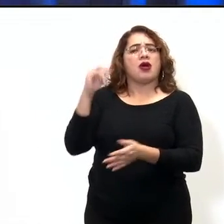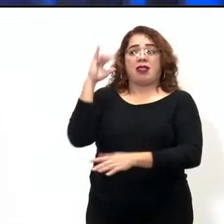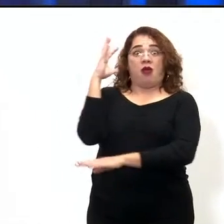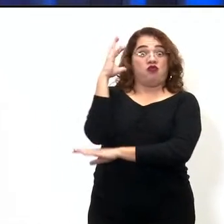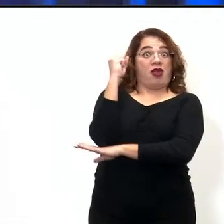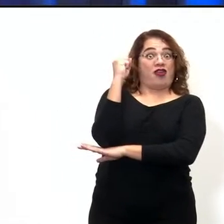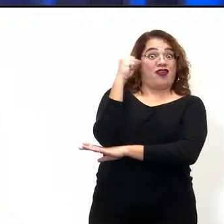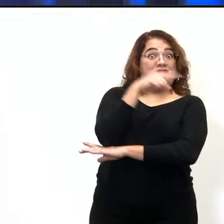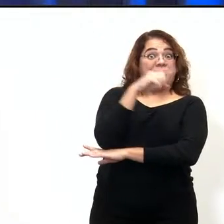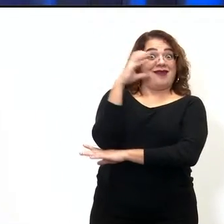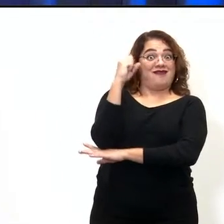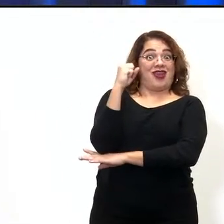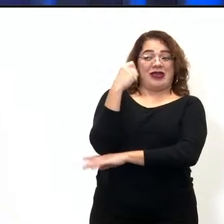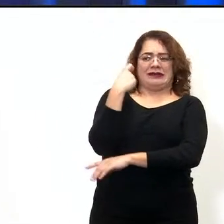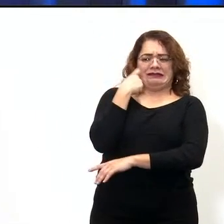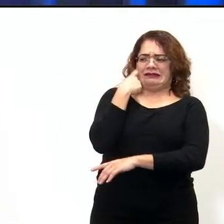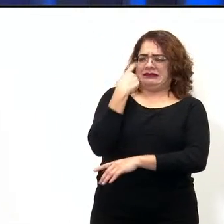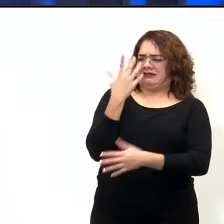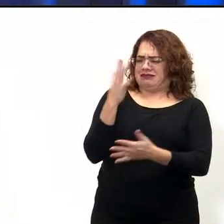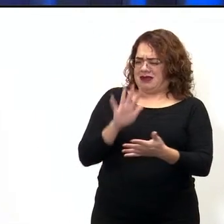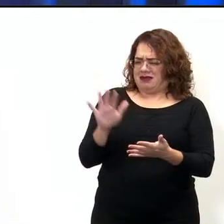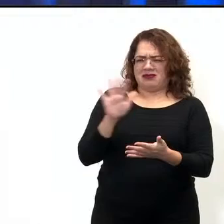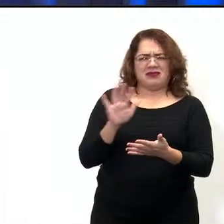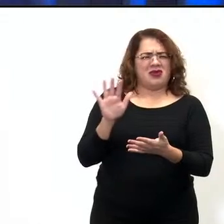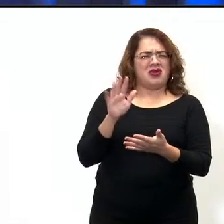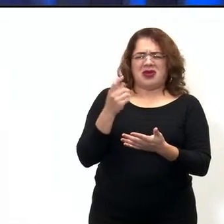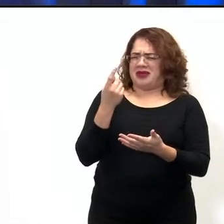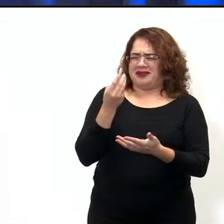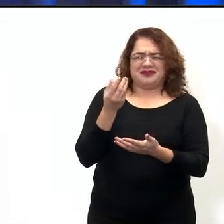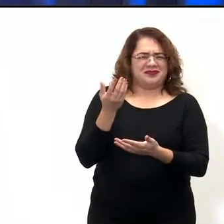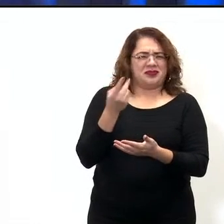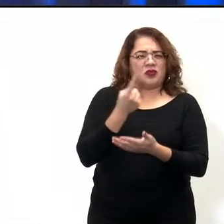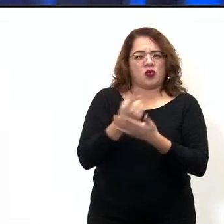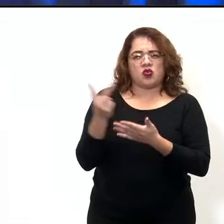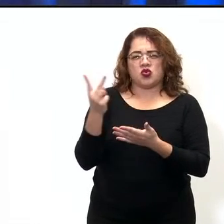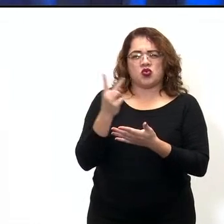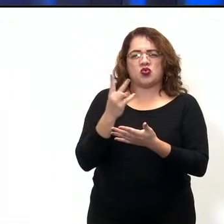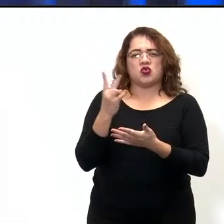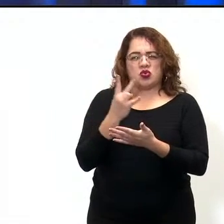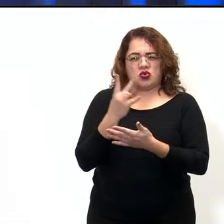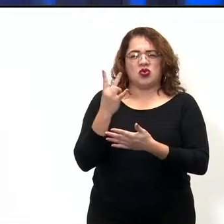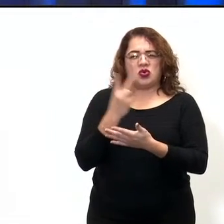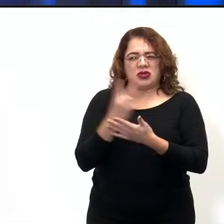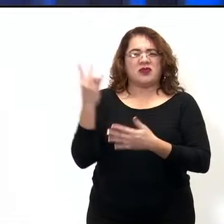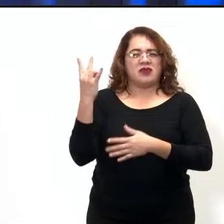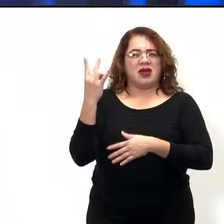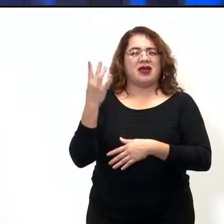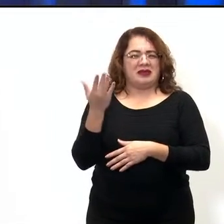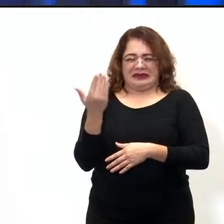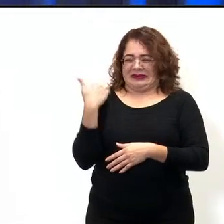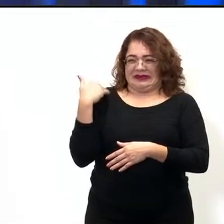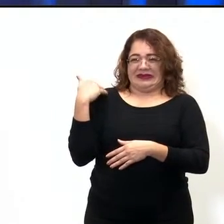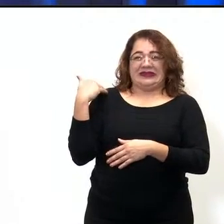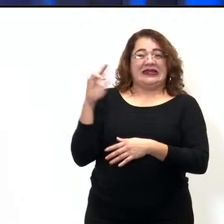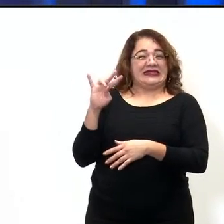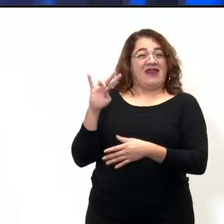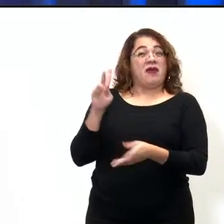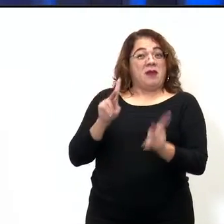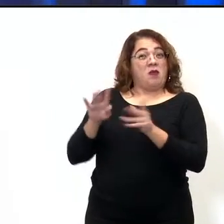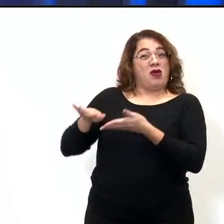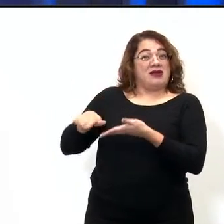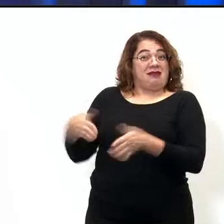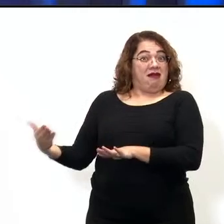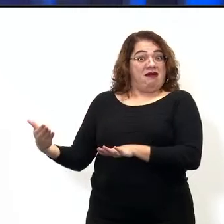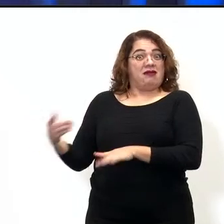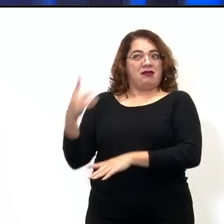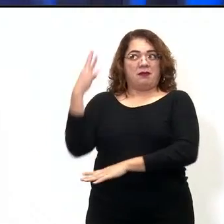that we had set before, just not too long, weeks before that. What's also disturbing about that is we're